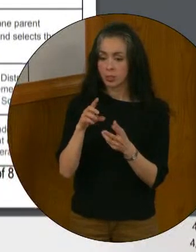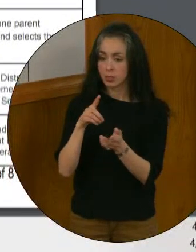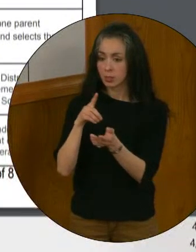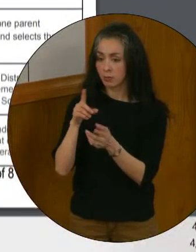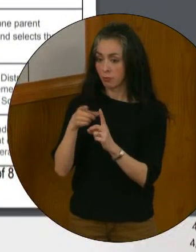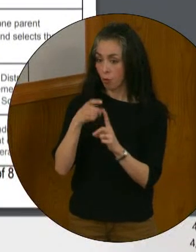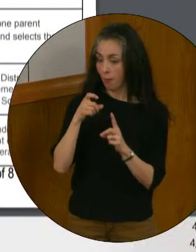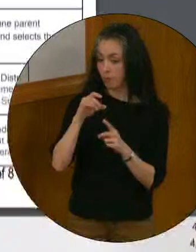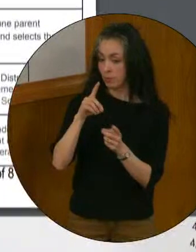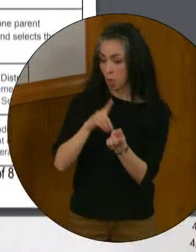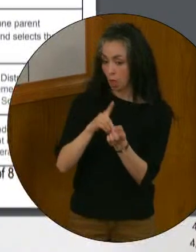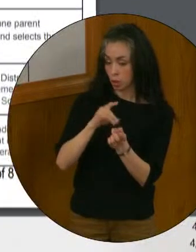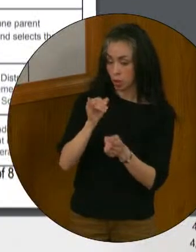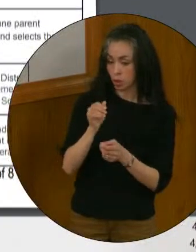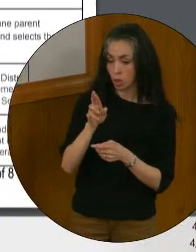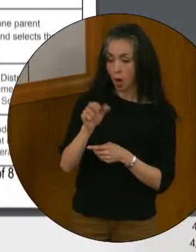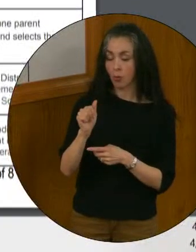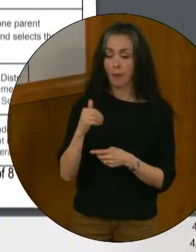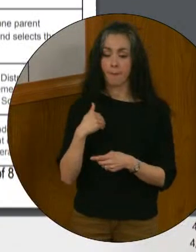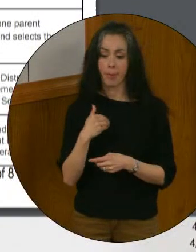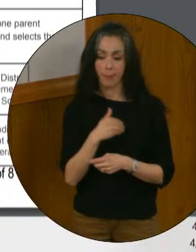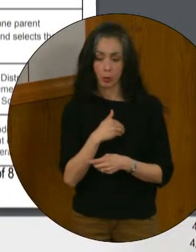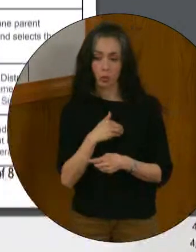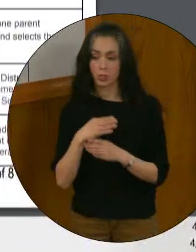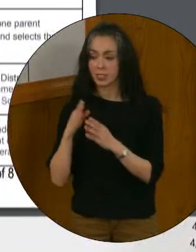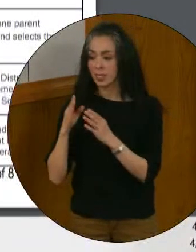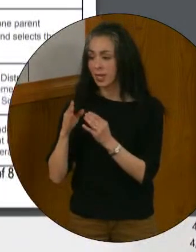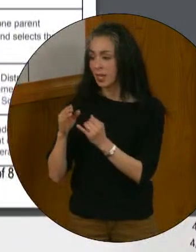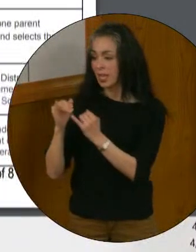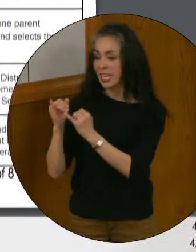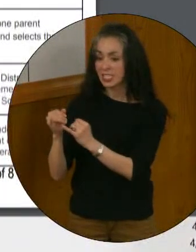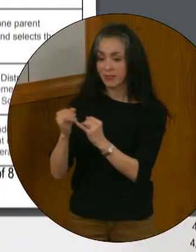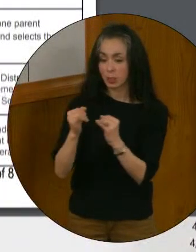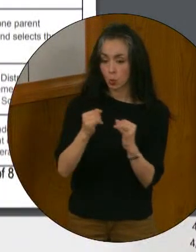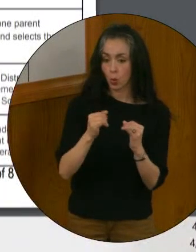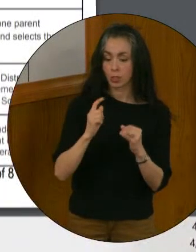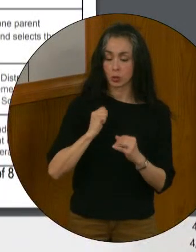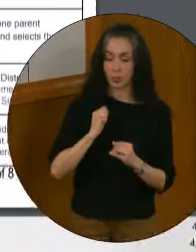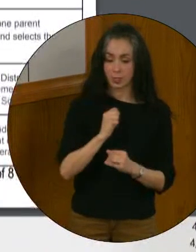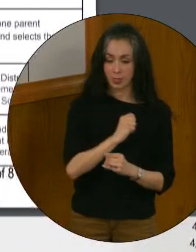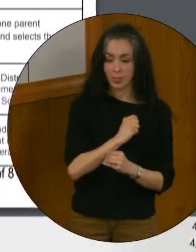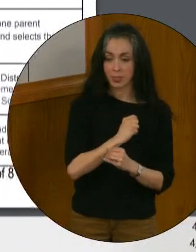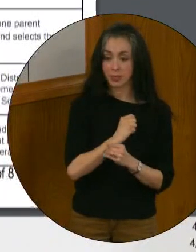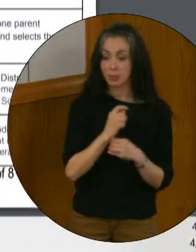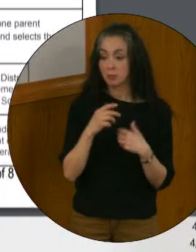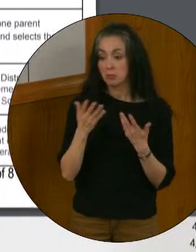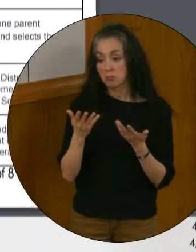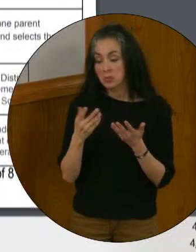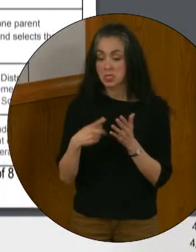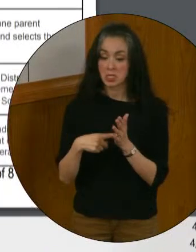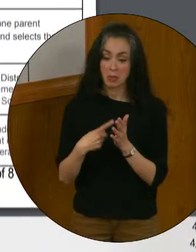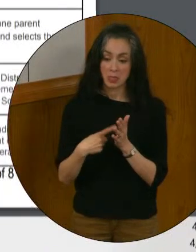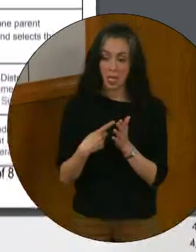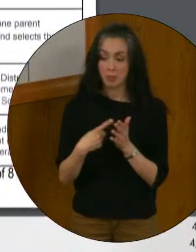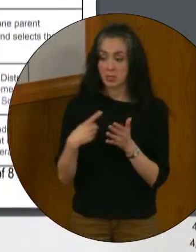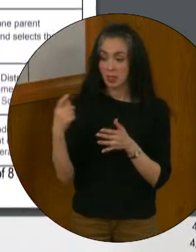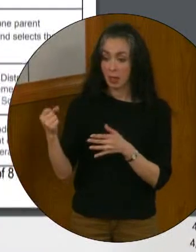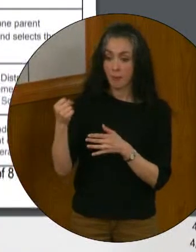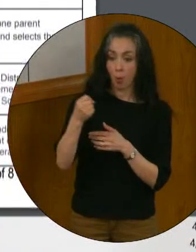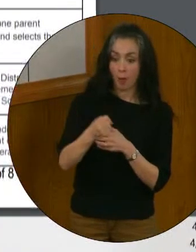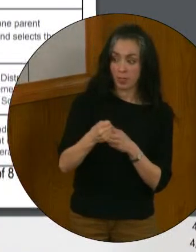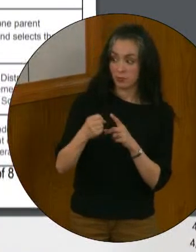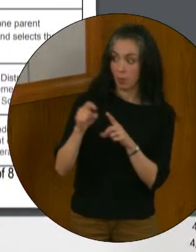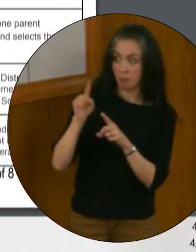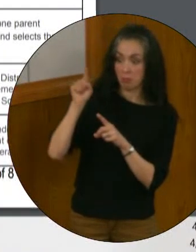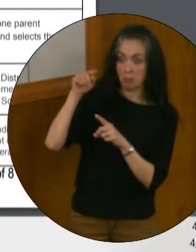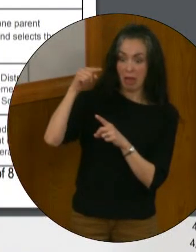from Dr. Jara, from members, individual trustees, and or if sometimes these appointments are outside of the board,